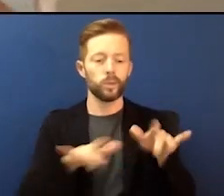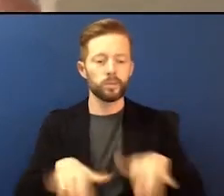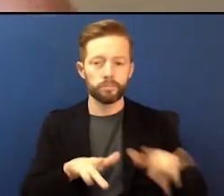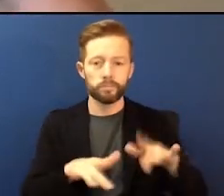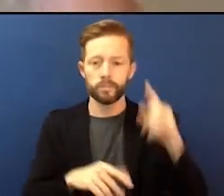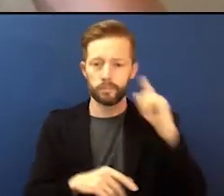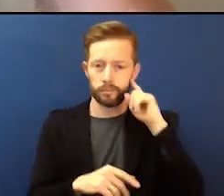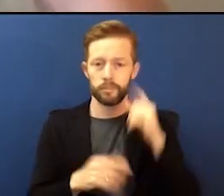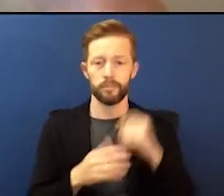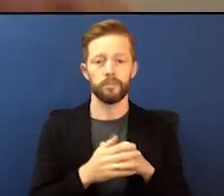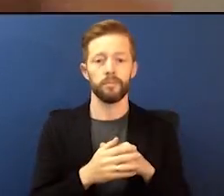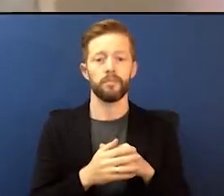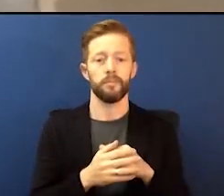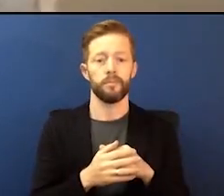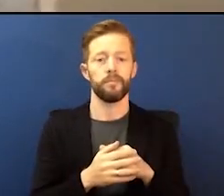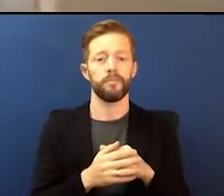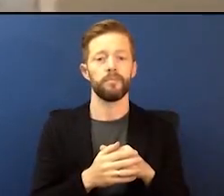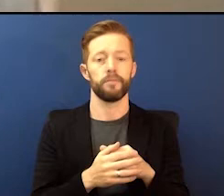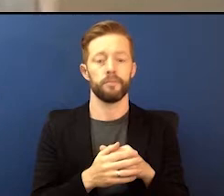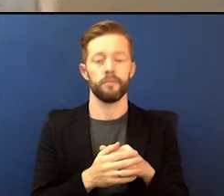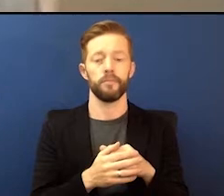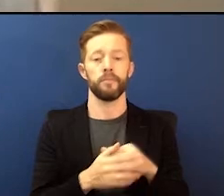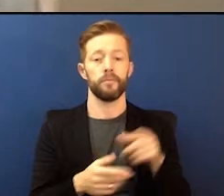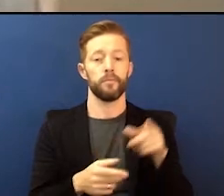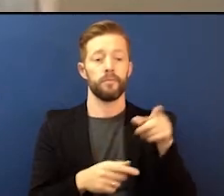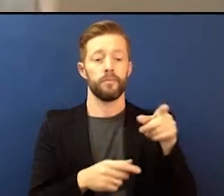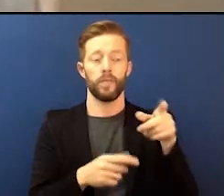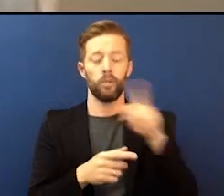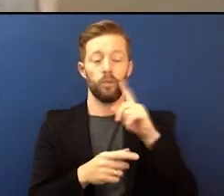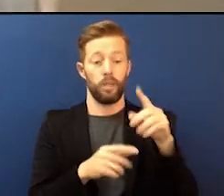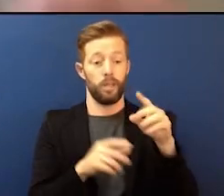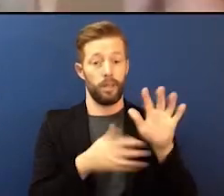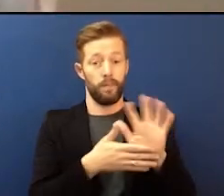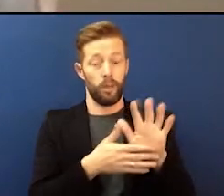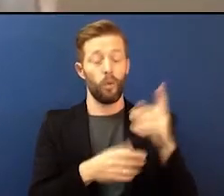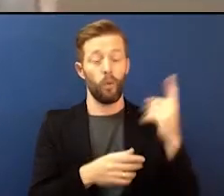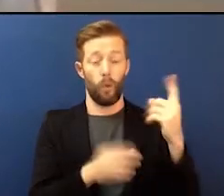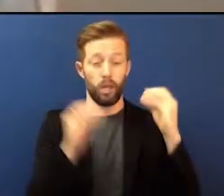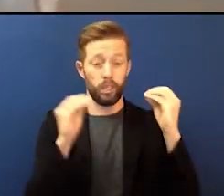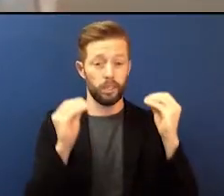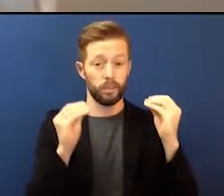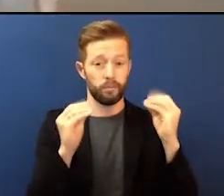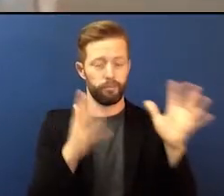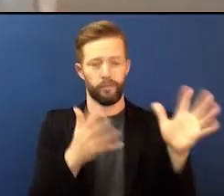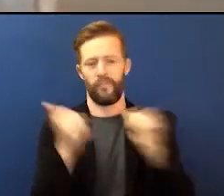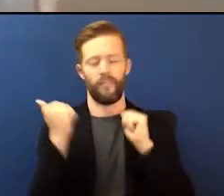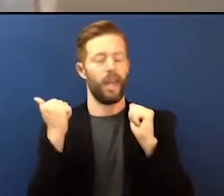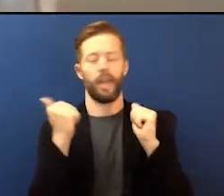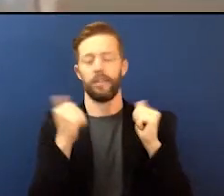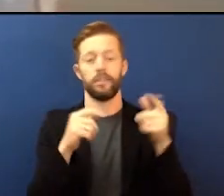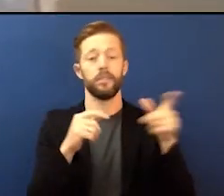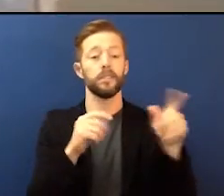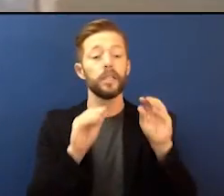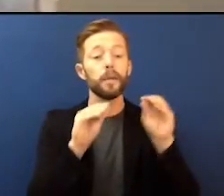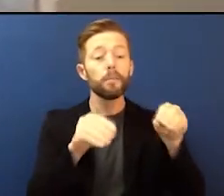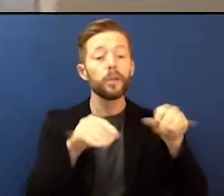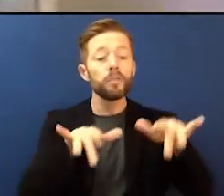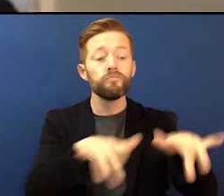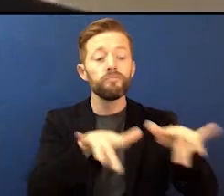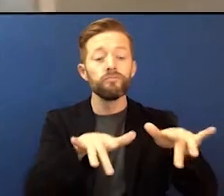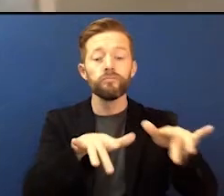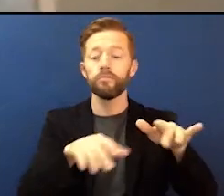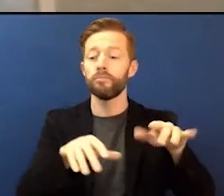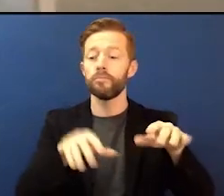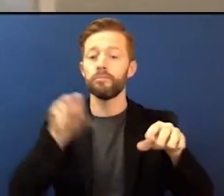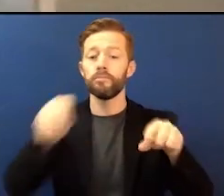recording, and I think you wouldn't have noticed, it would have flashed by so fast, but one teacher who actually put recorders on